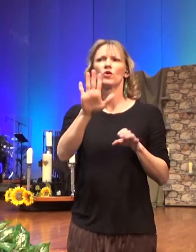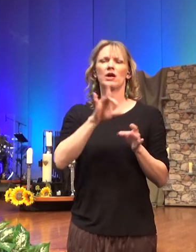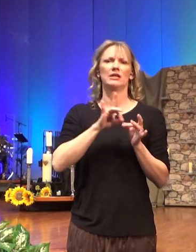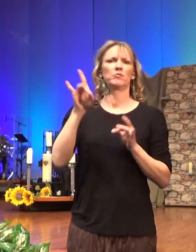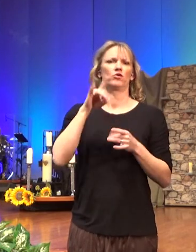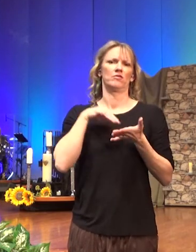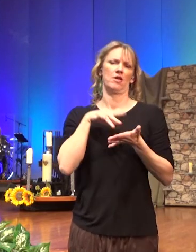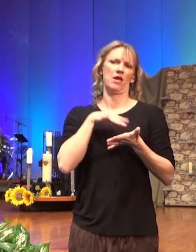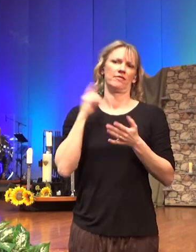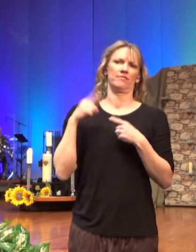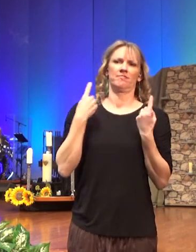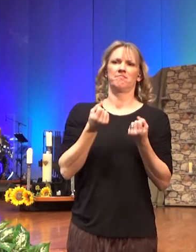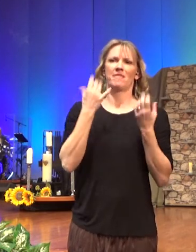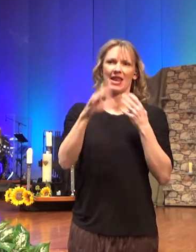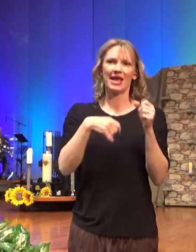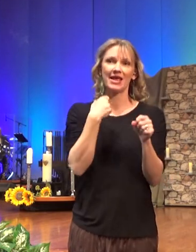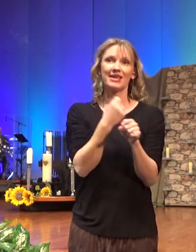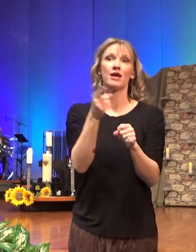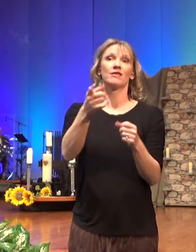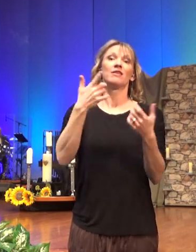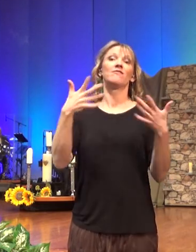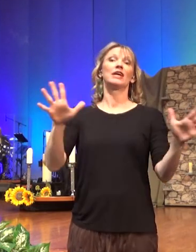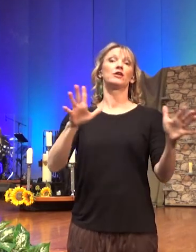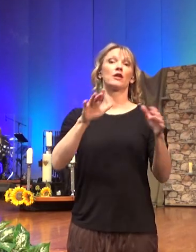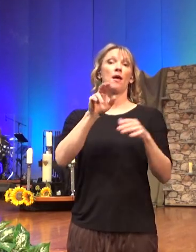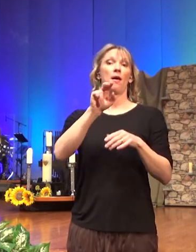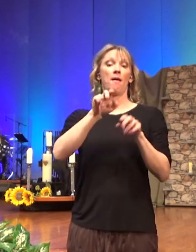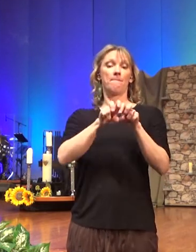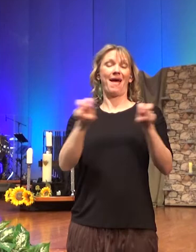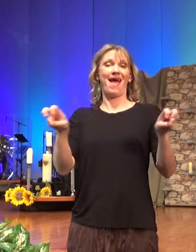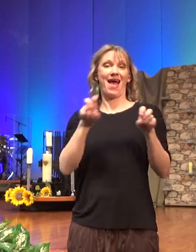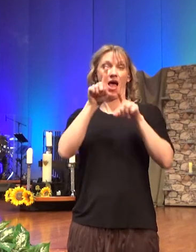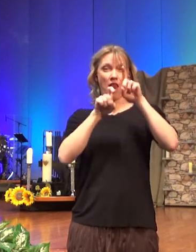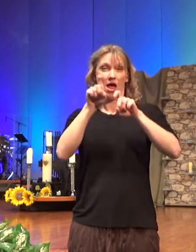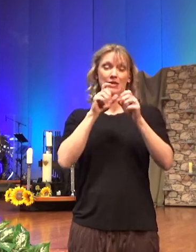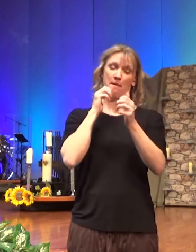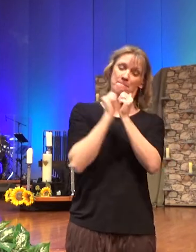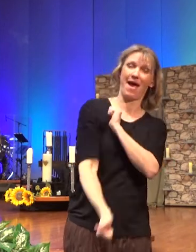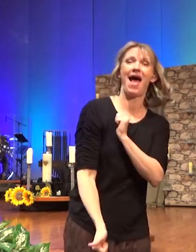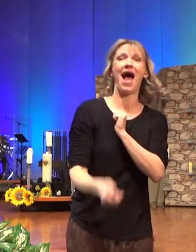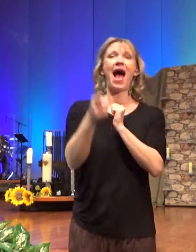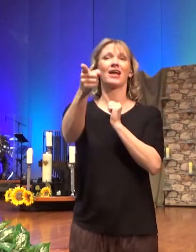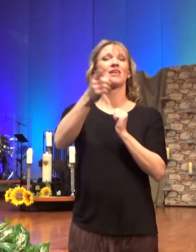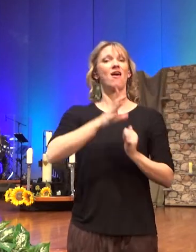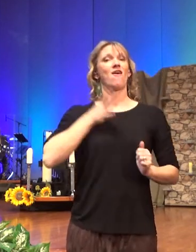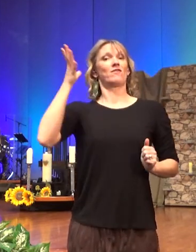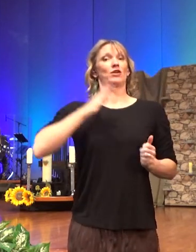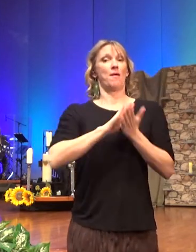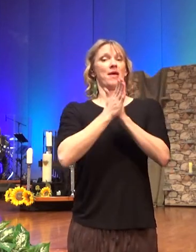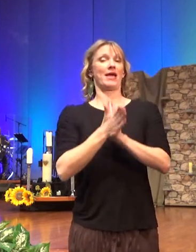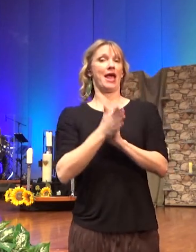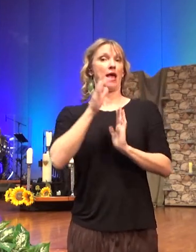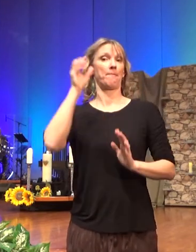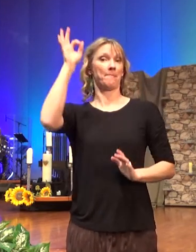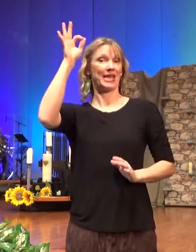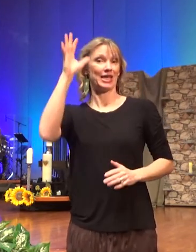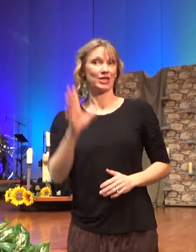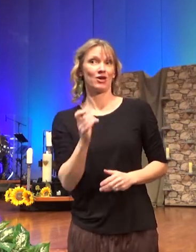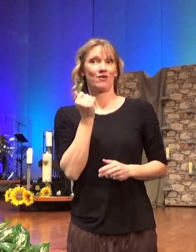been doing her spiritual studies for years and years and years, and she passed her panels, which officially makes her a minister a couple weeks ago.